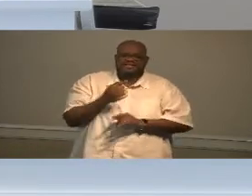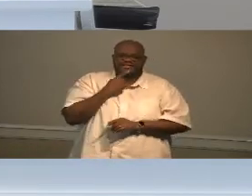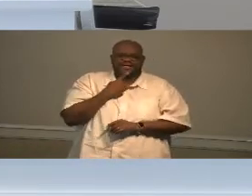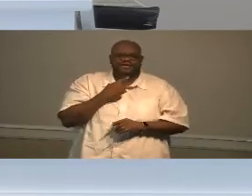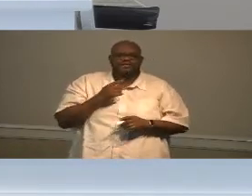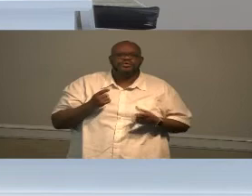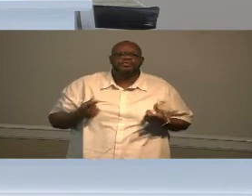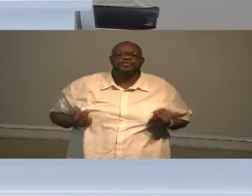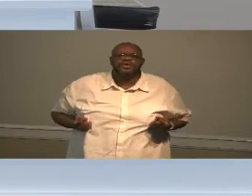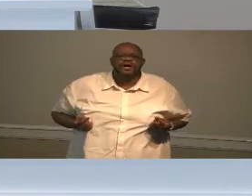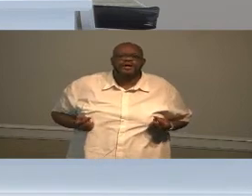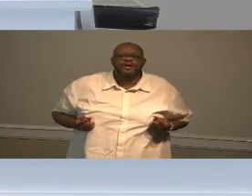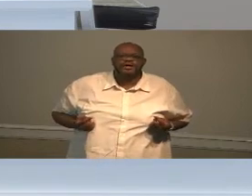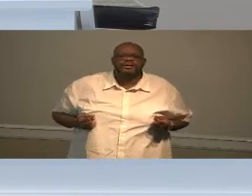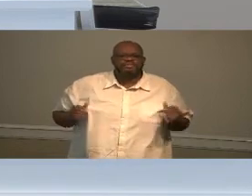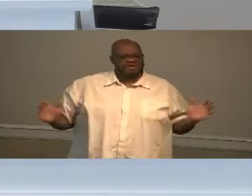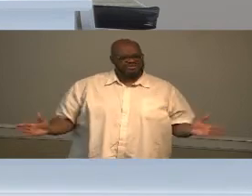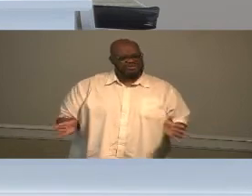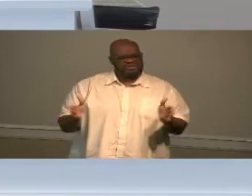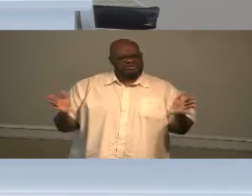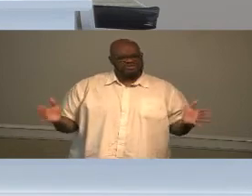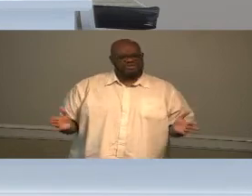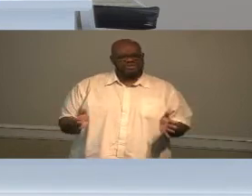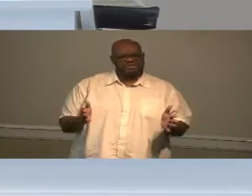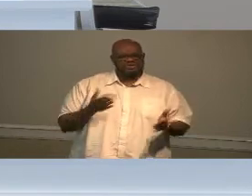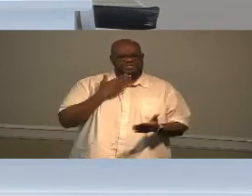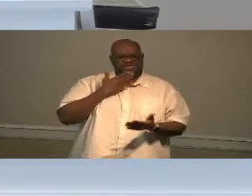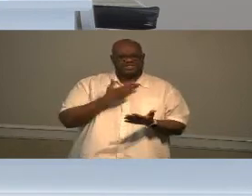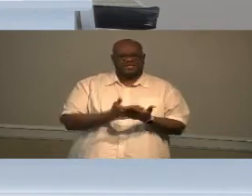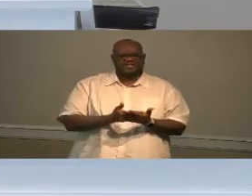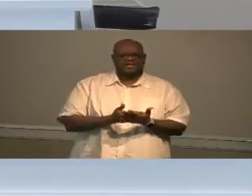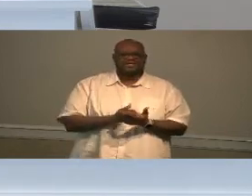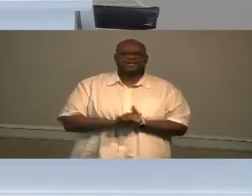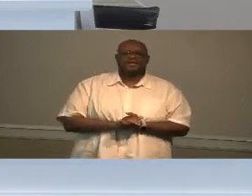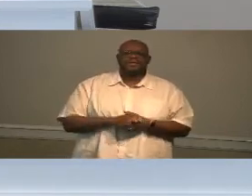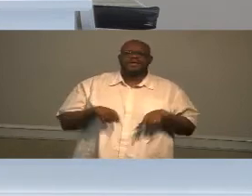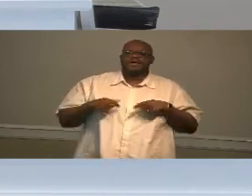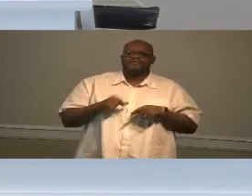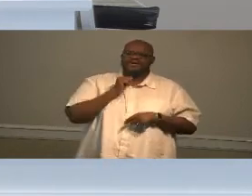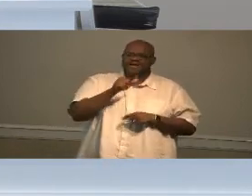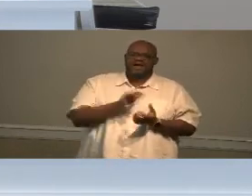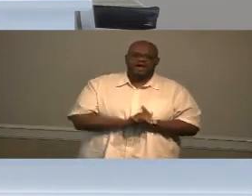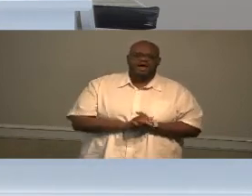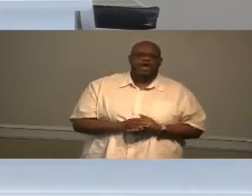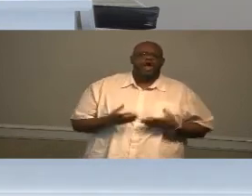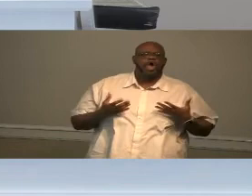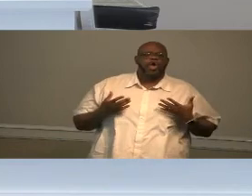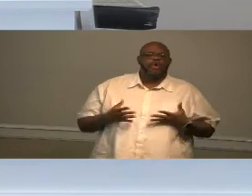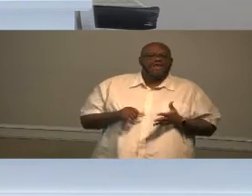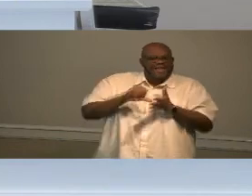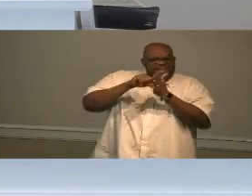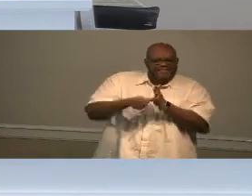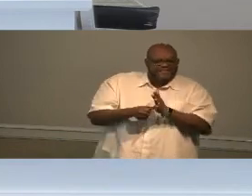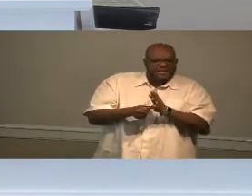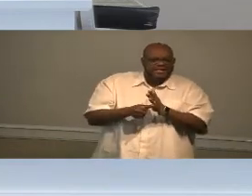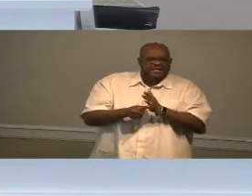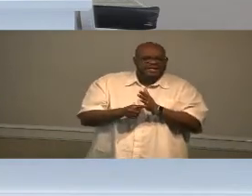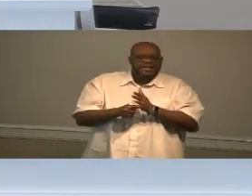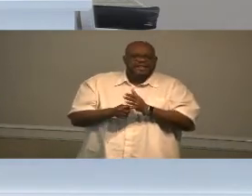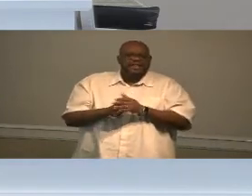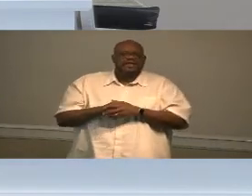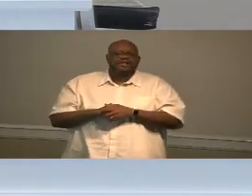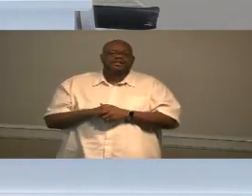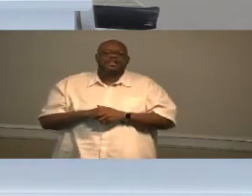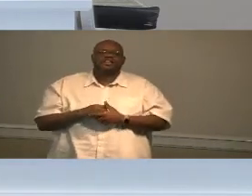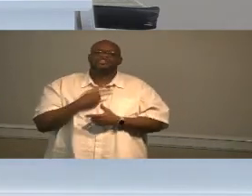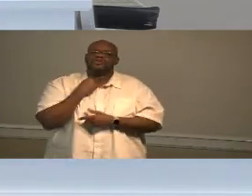cheer. It is I, be not afraid. And that's where I want us to drop anchor, because there's a voice that comes